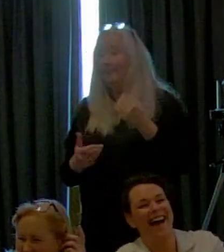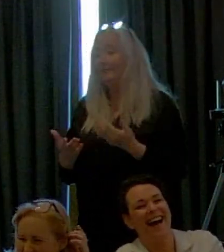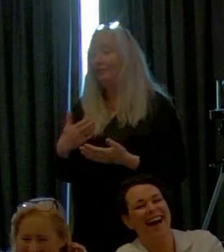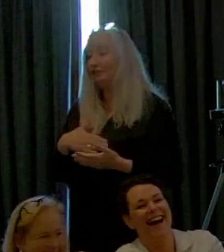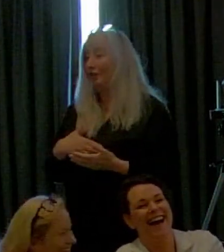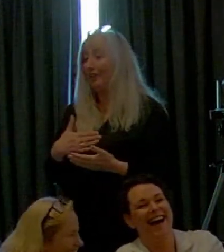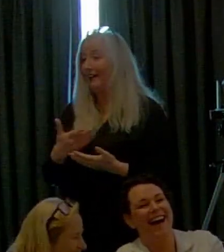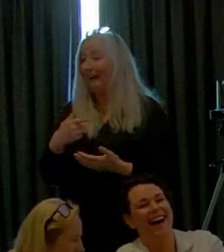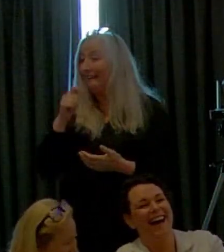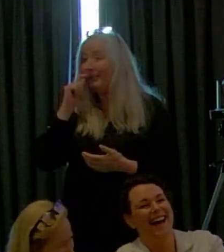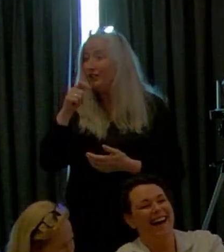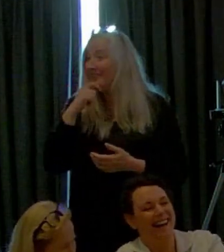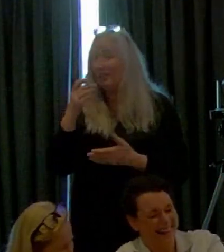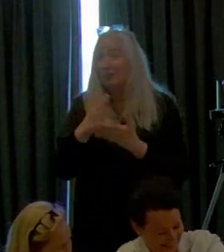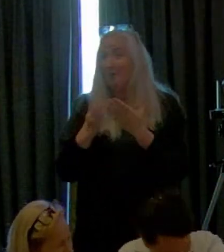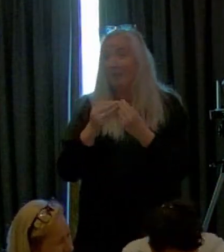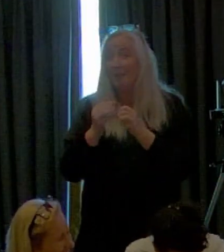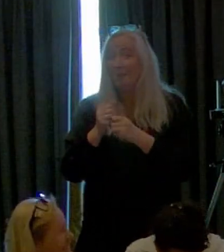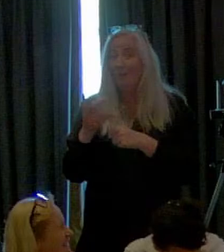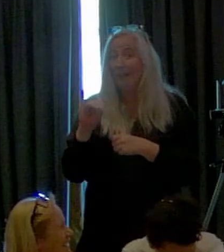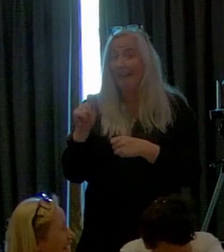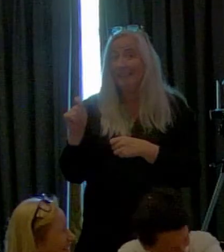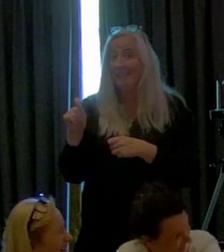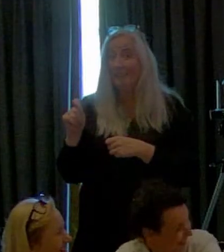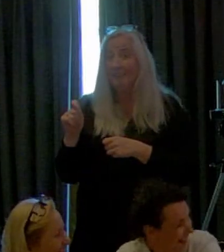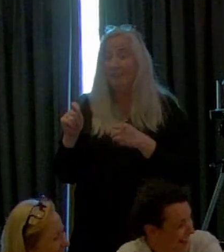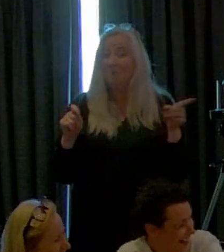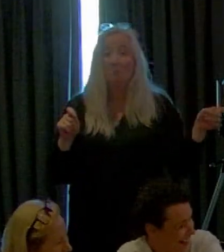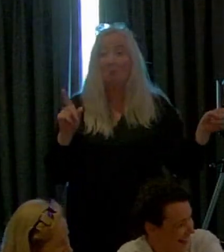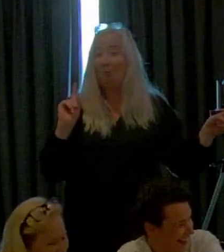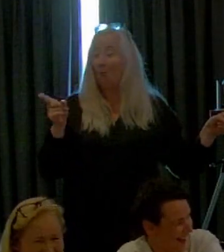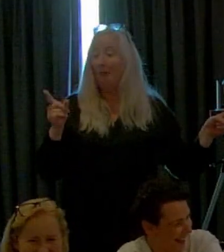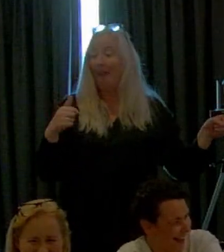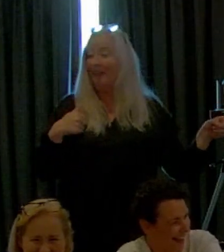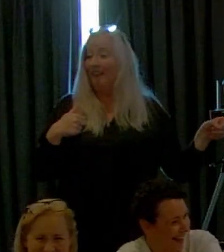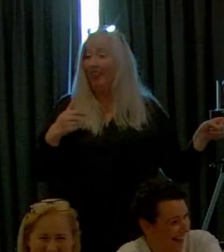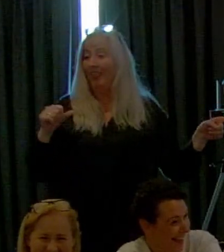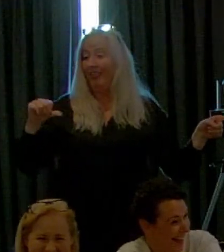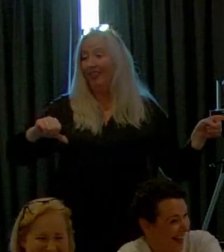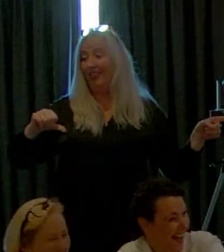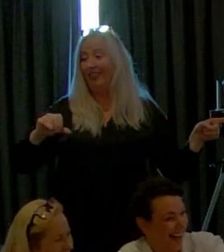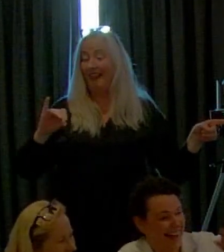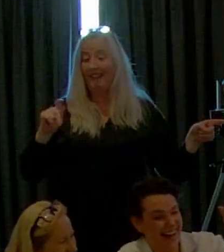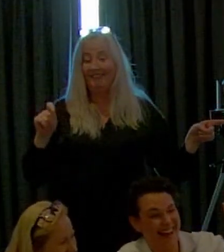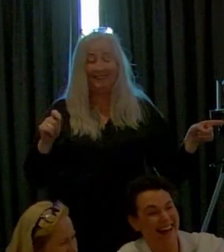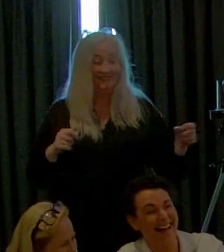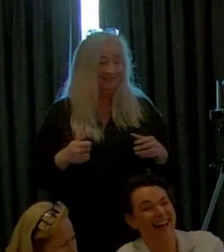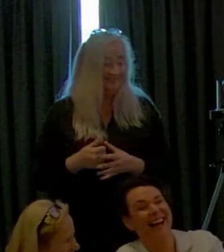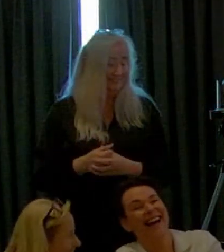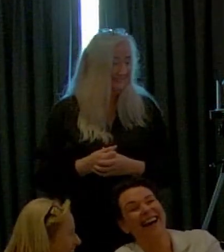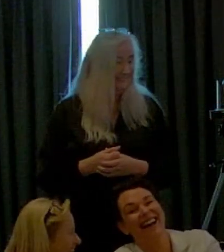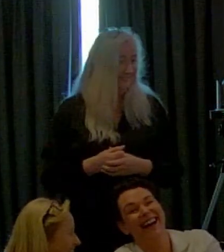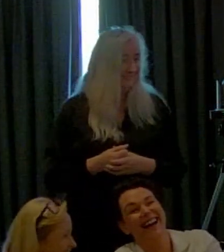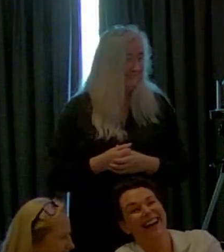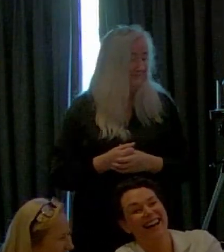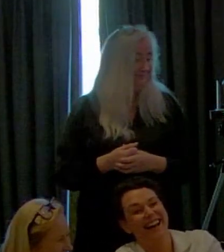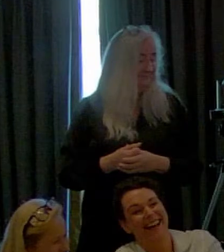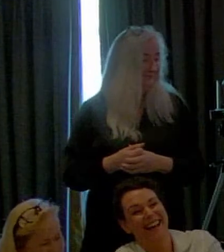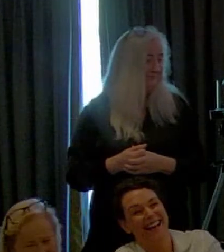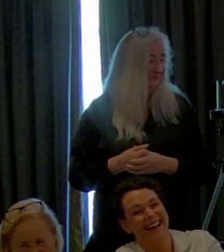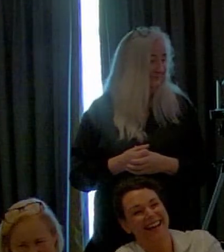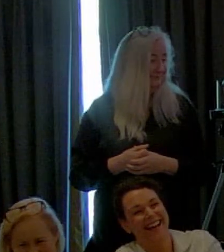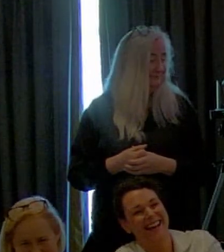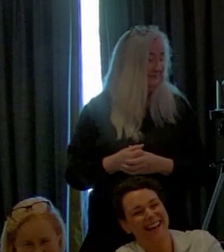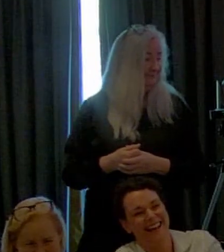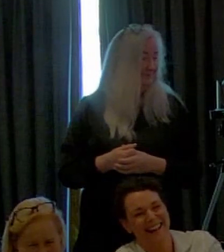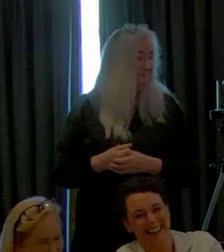do. We'll keep it neutral. We have to be honest. A little bit of honesty. No, but I'm just